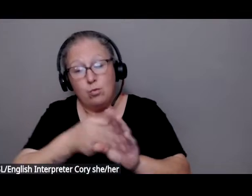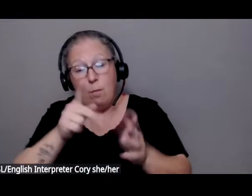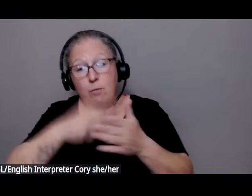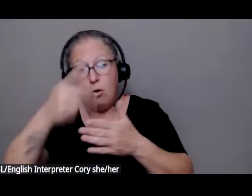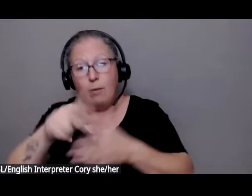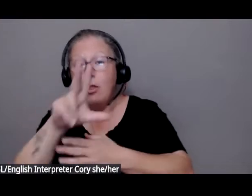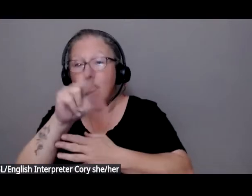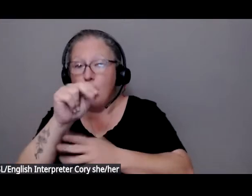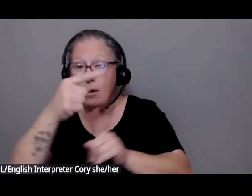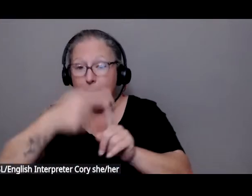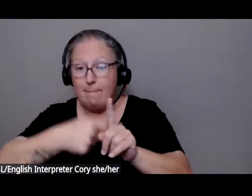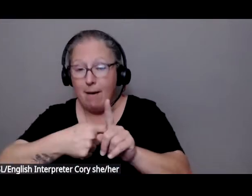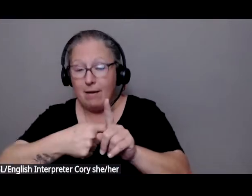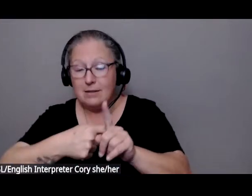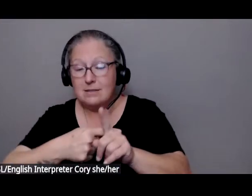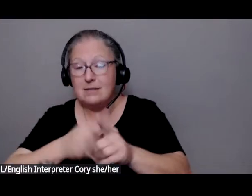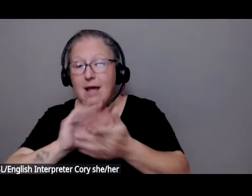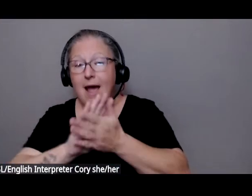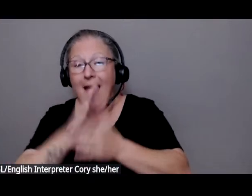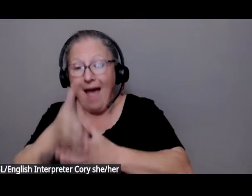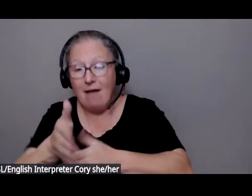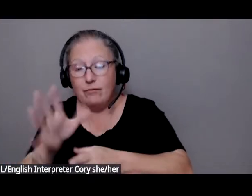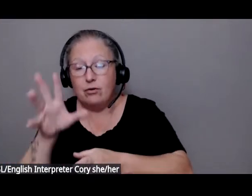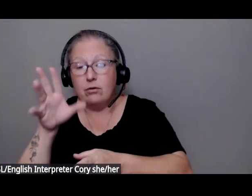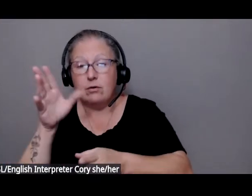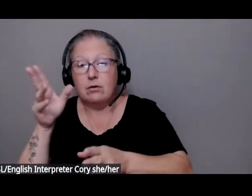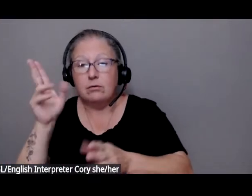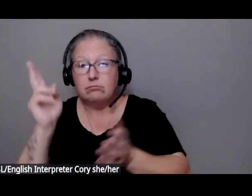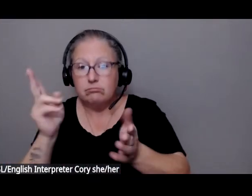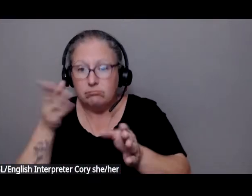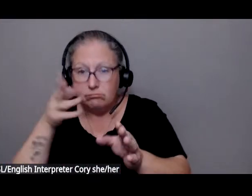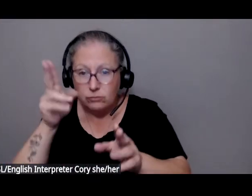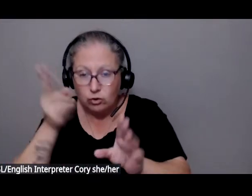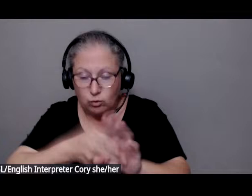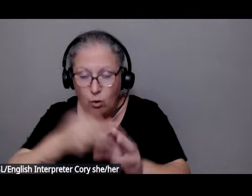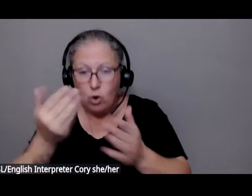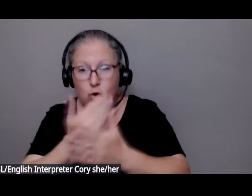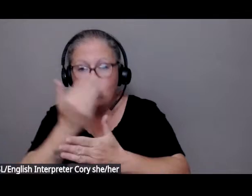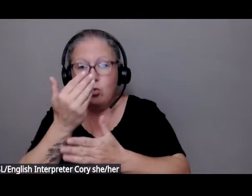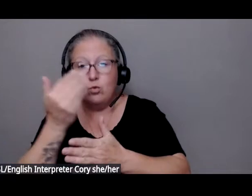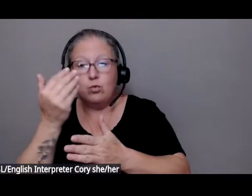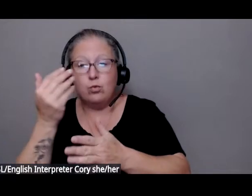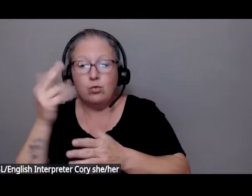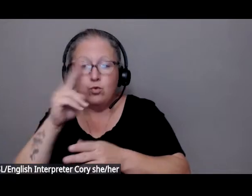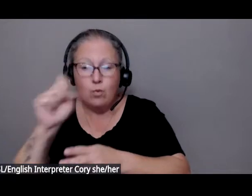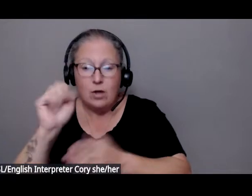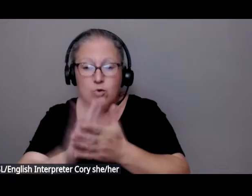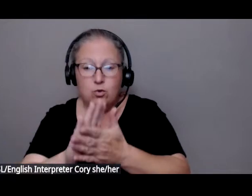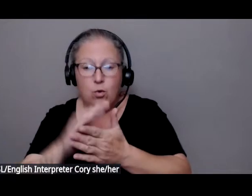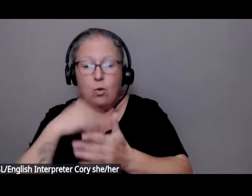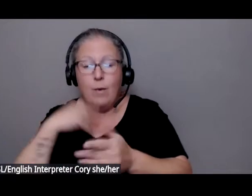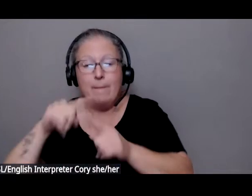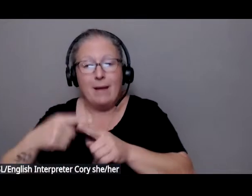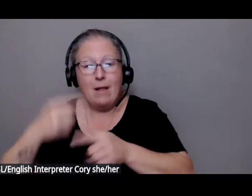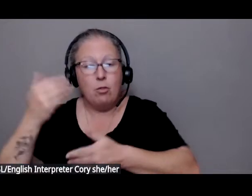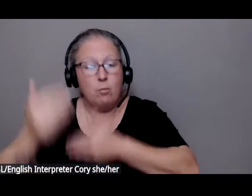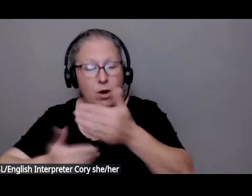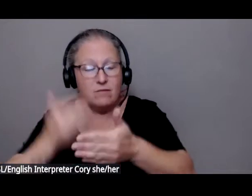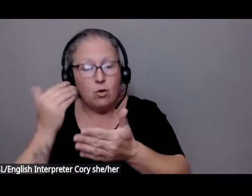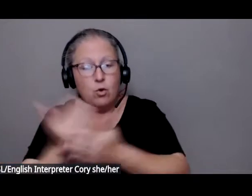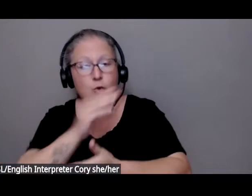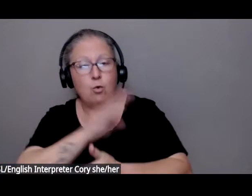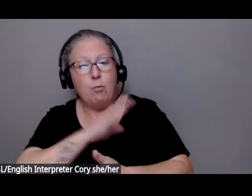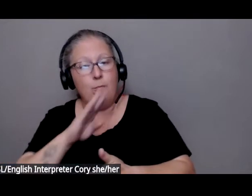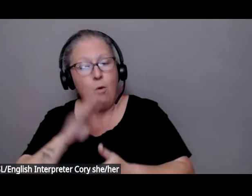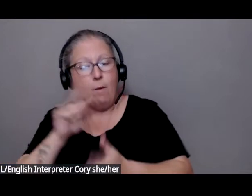of being admitted to a U.S. school. We began the process of compliance with the new board policy.